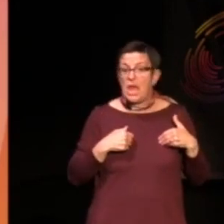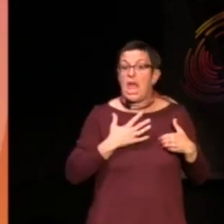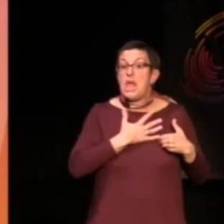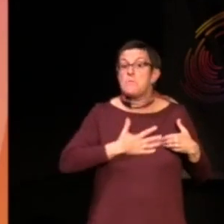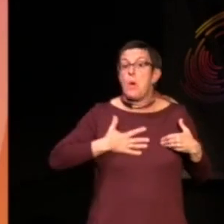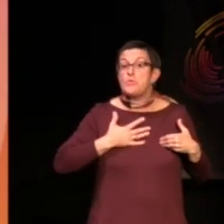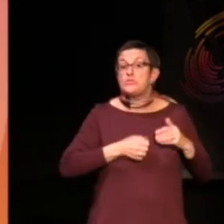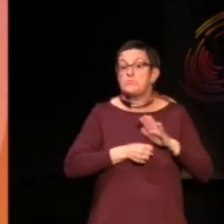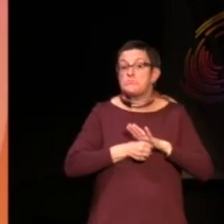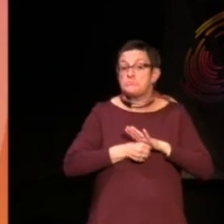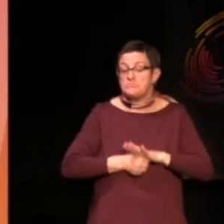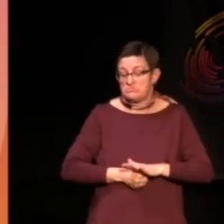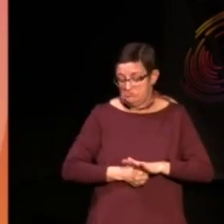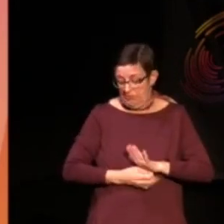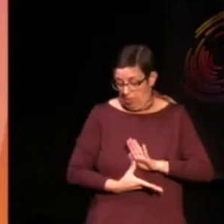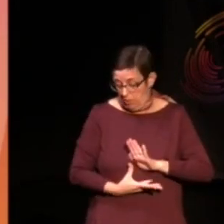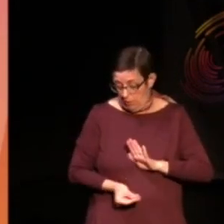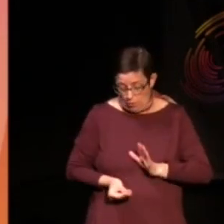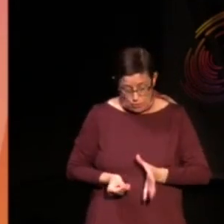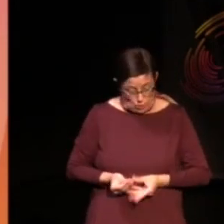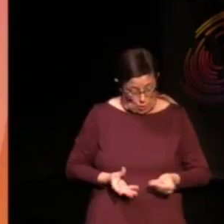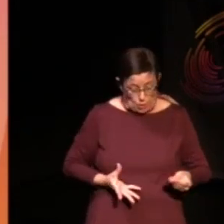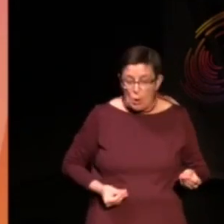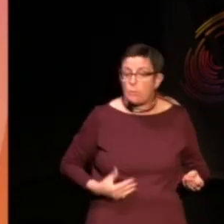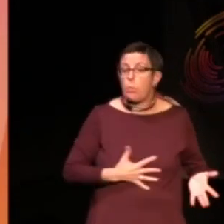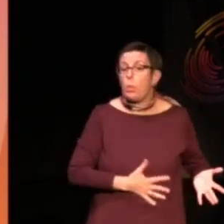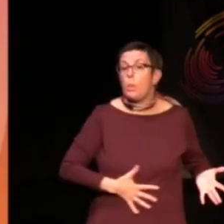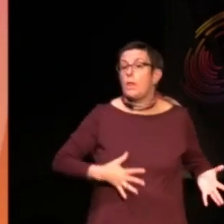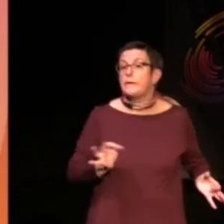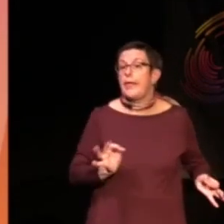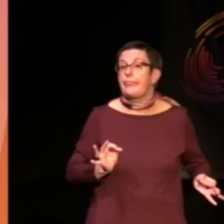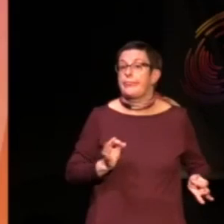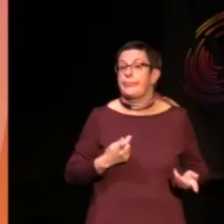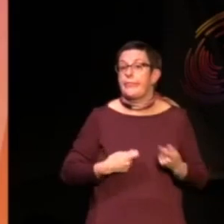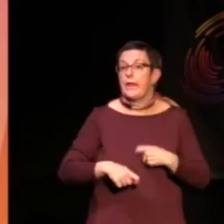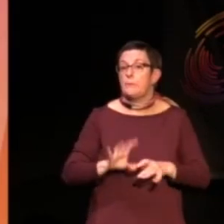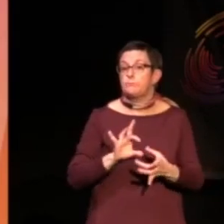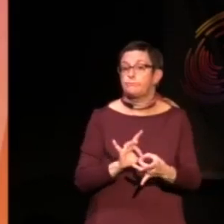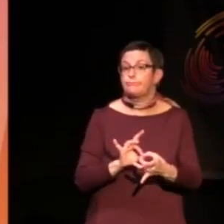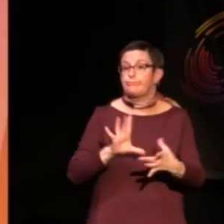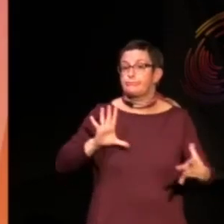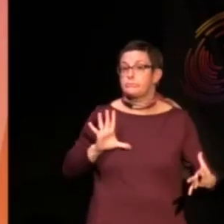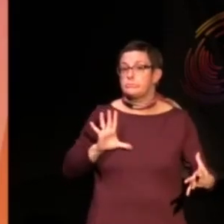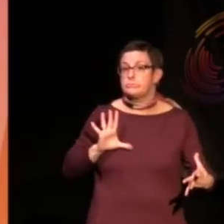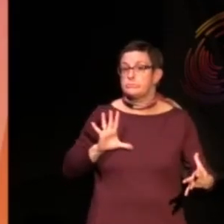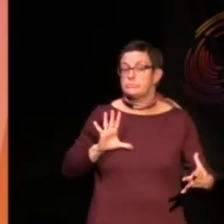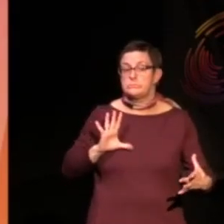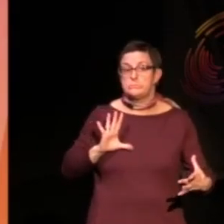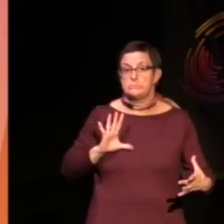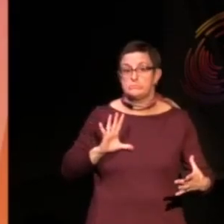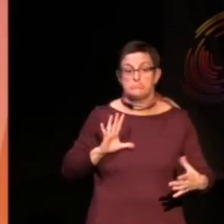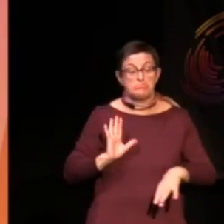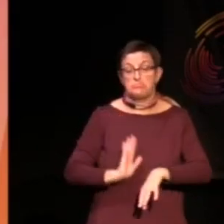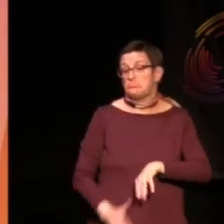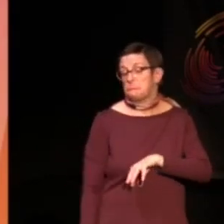lack of all feelings. In other words, when we become disconnected, when we become